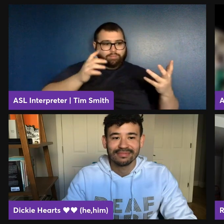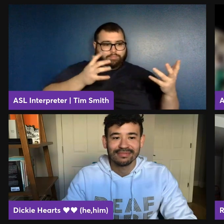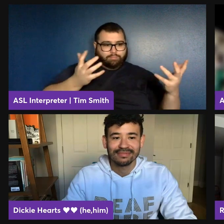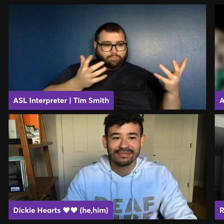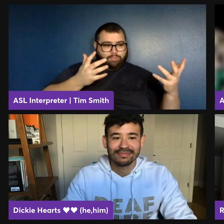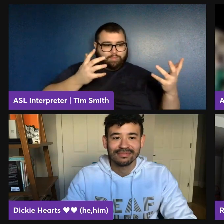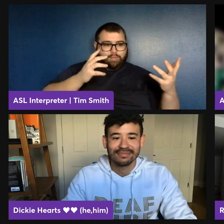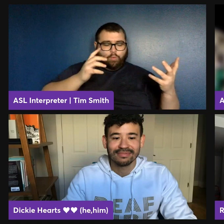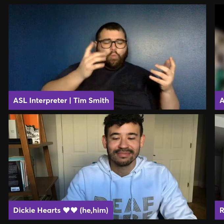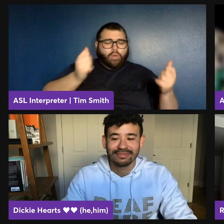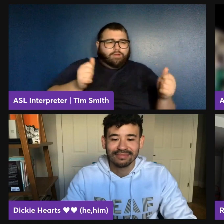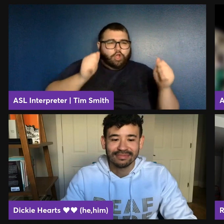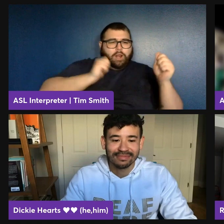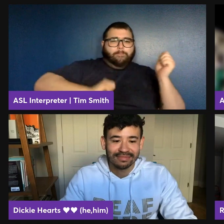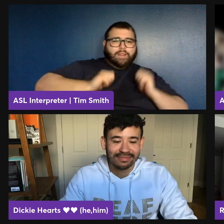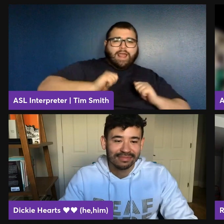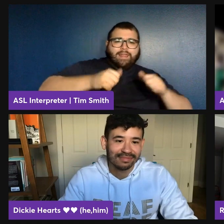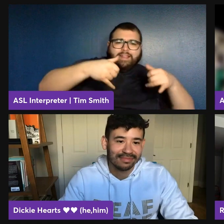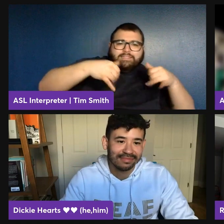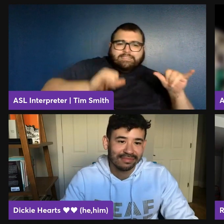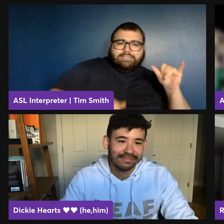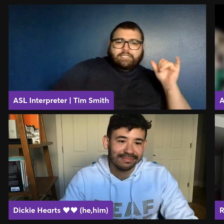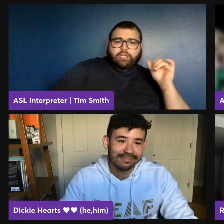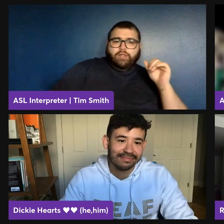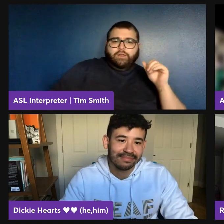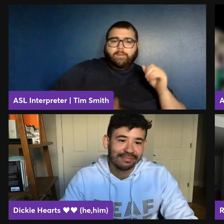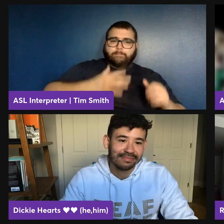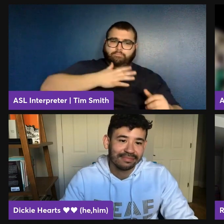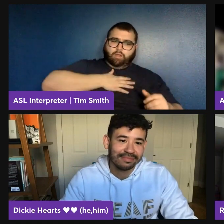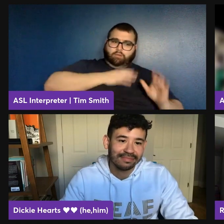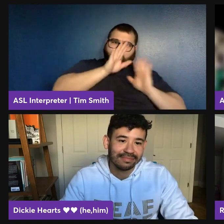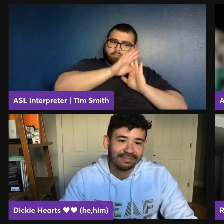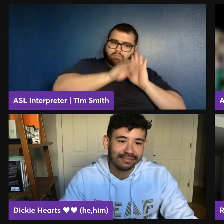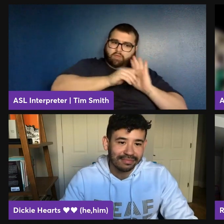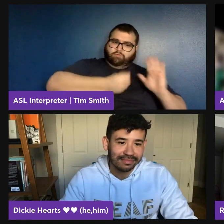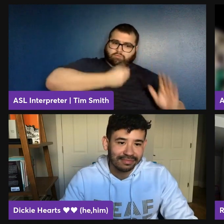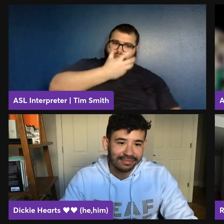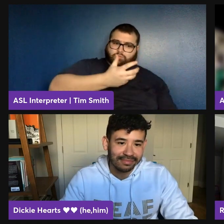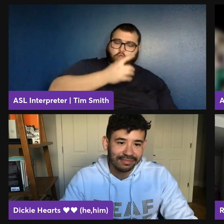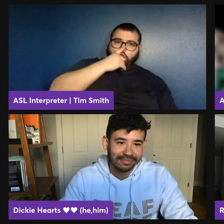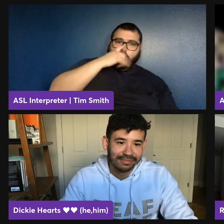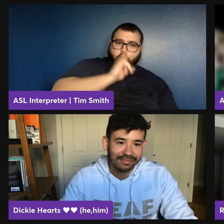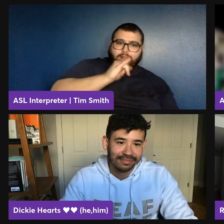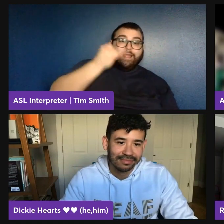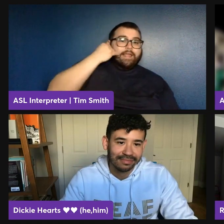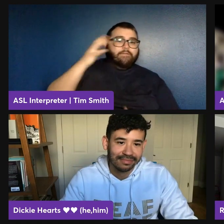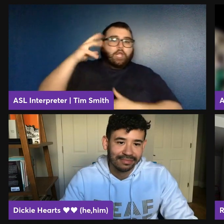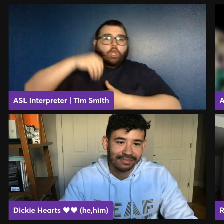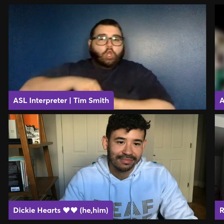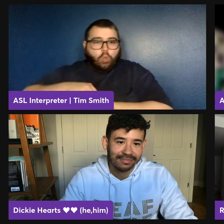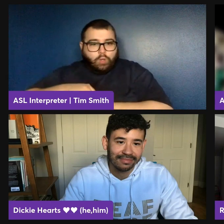what could a play that is still very much an autobiographical monologue look like if it included